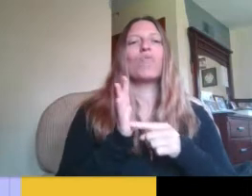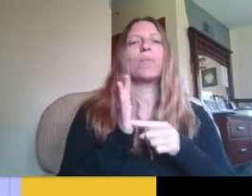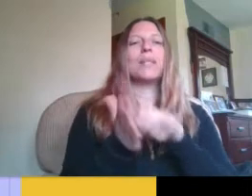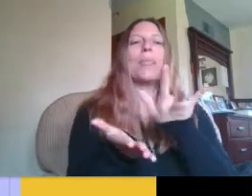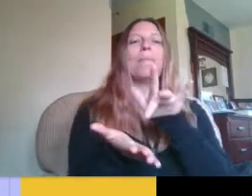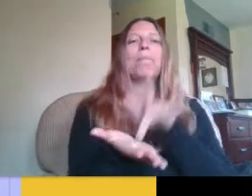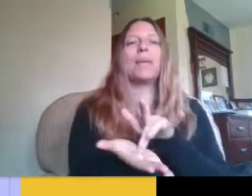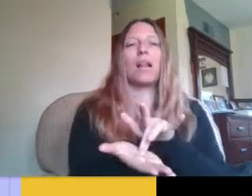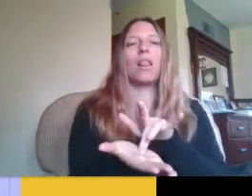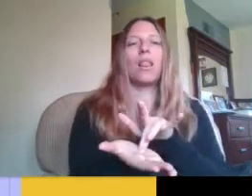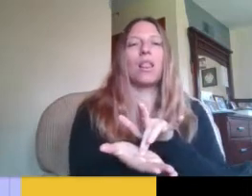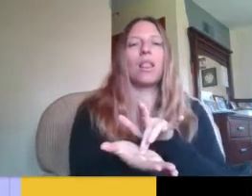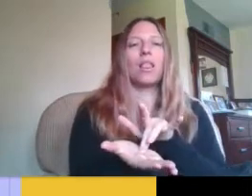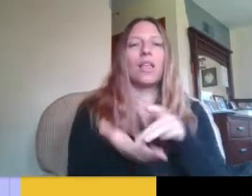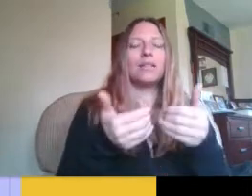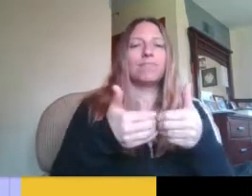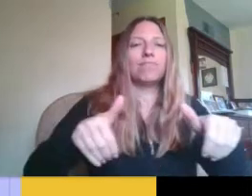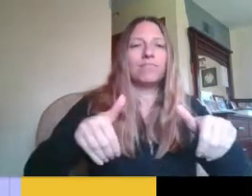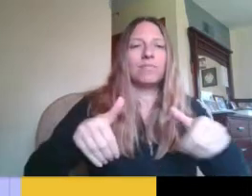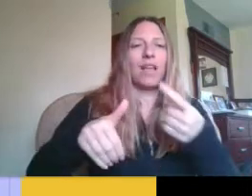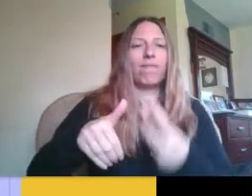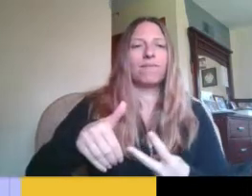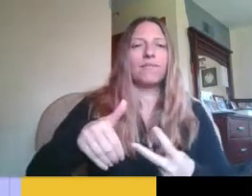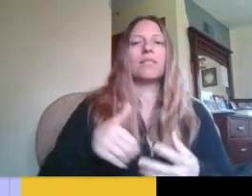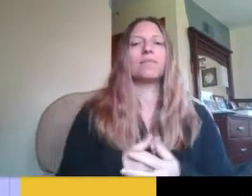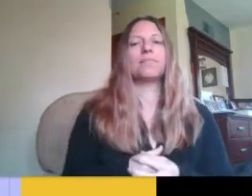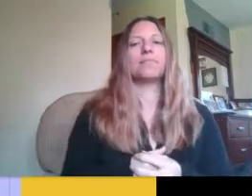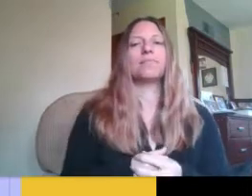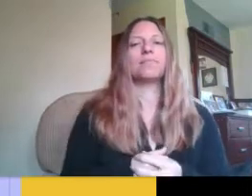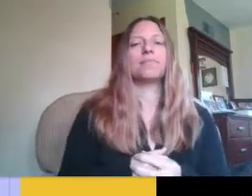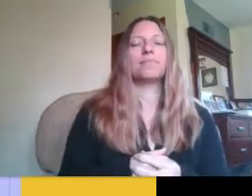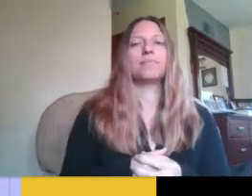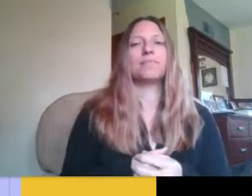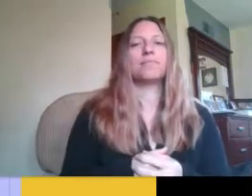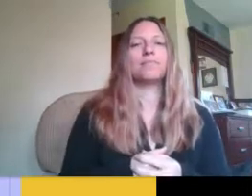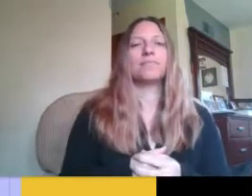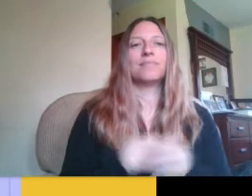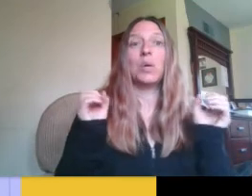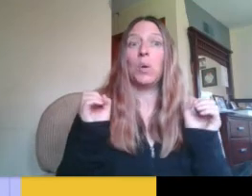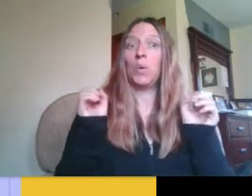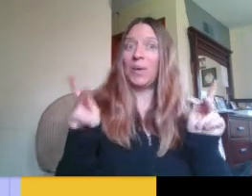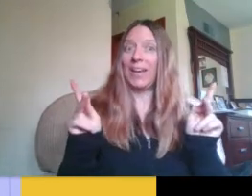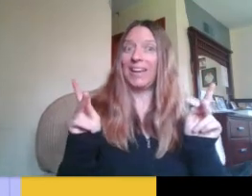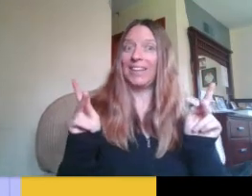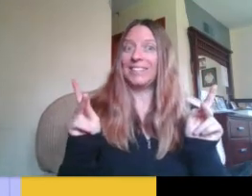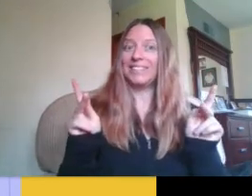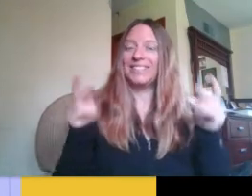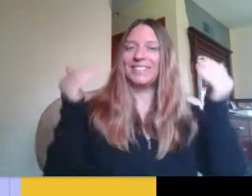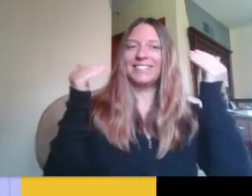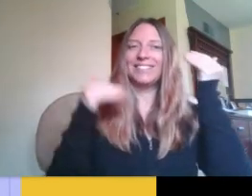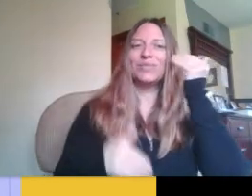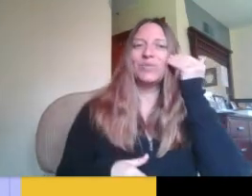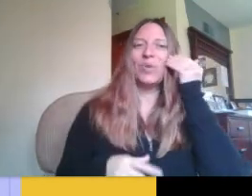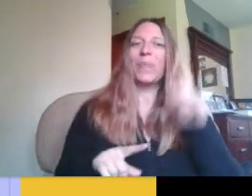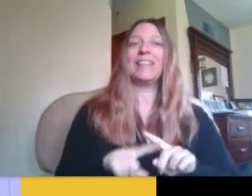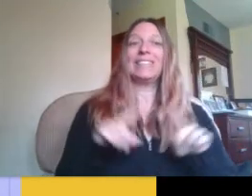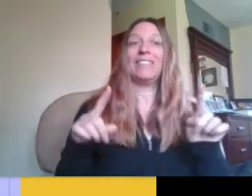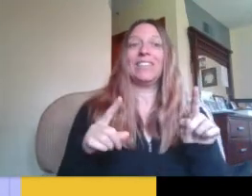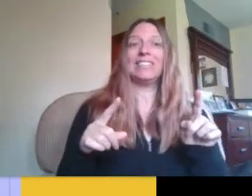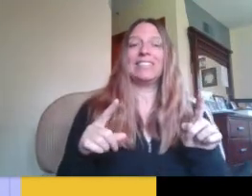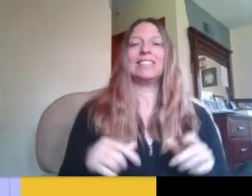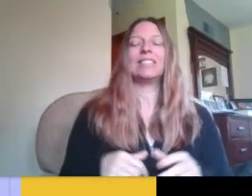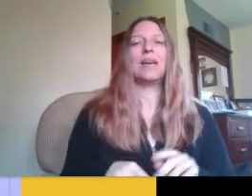data set, and it splits the members into 2 equally sized groups. Okay, so now you know the difference between mean and median, but